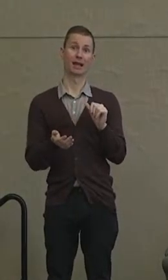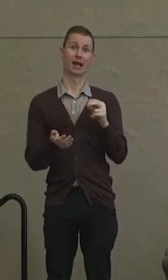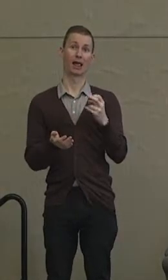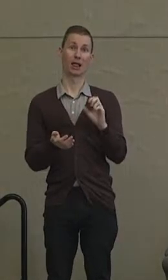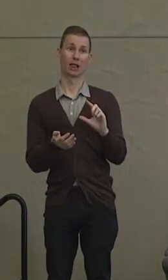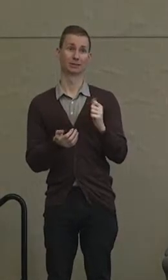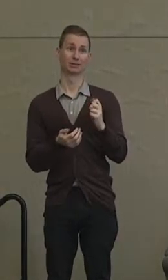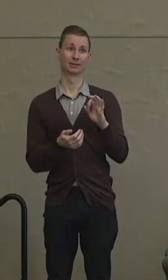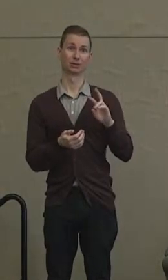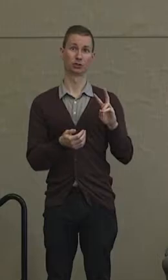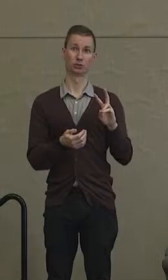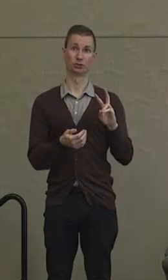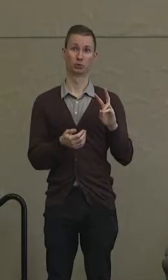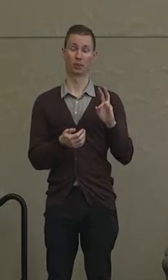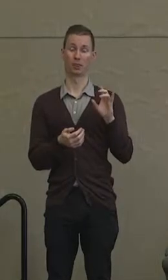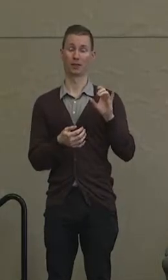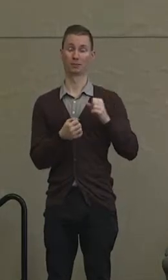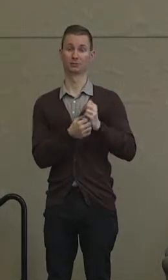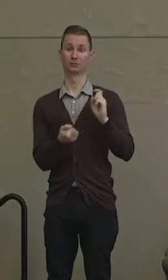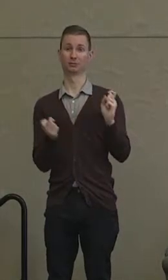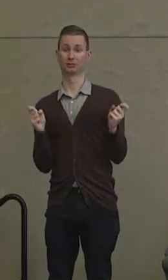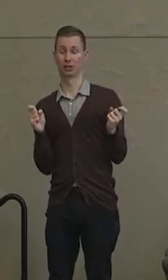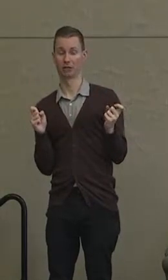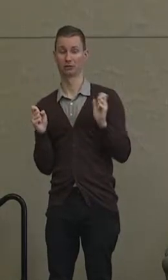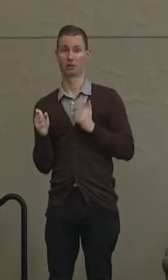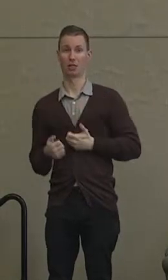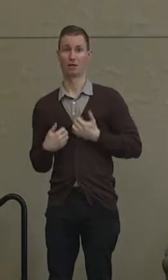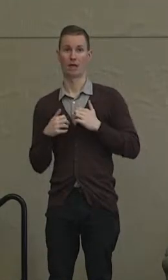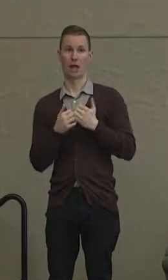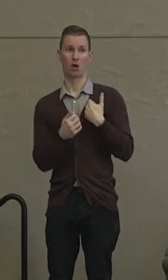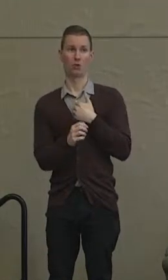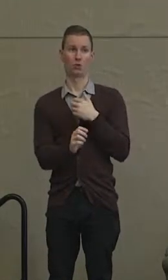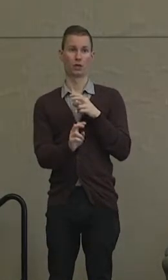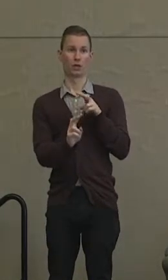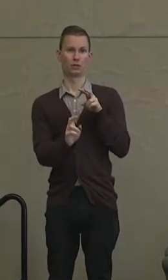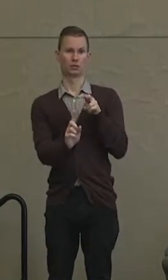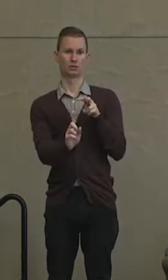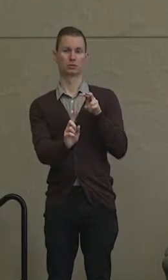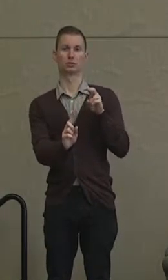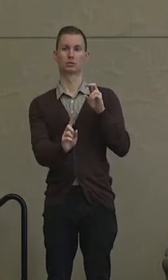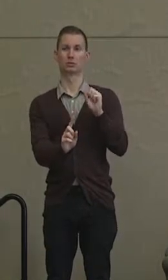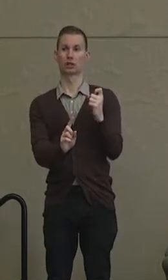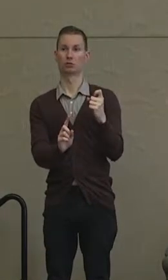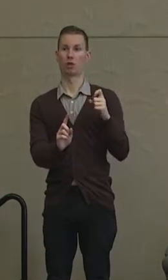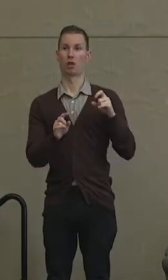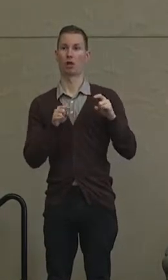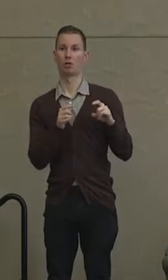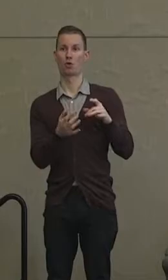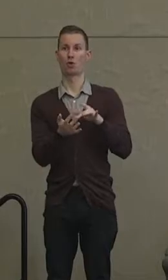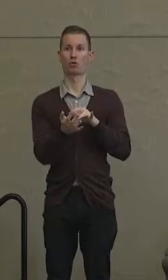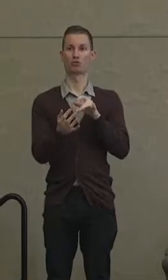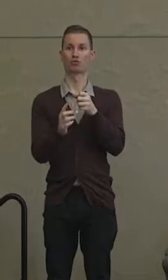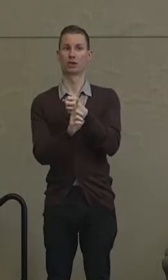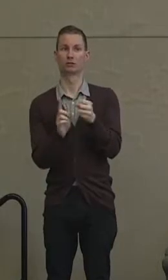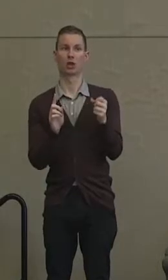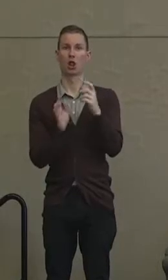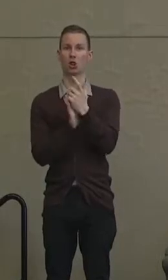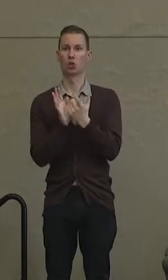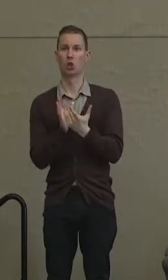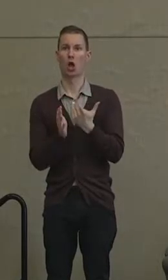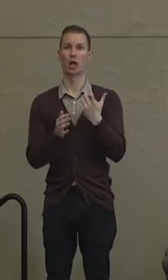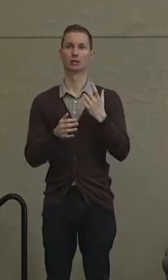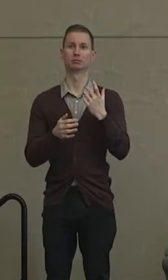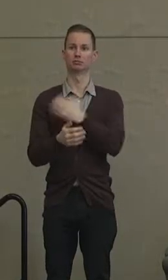1992, change all of our lives of how we look at sexual harassment, laws empowering women to come forward for the first time about